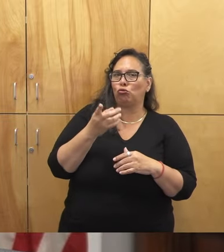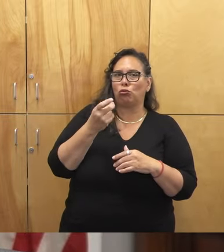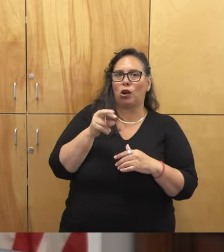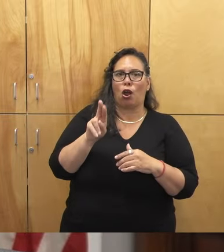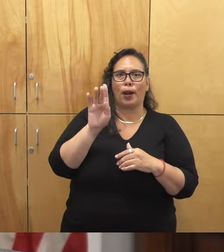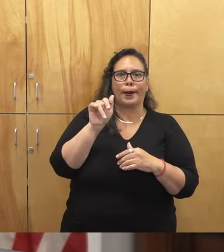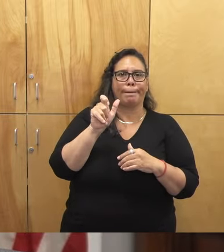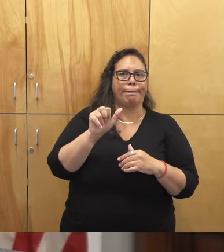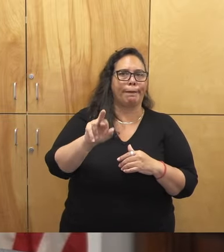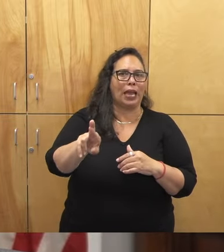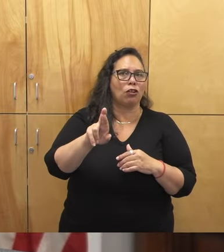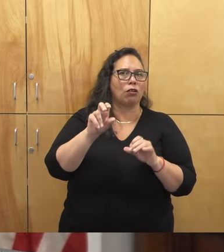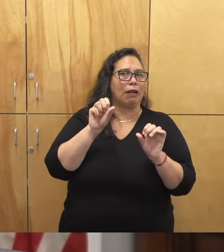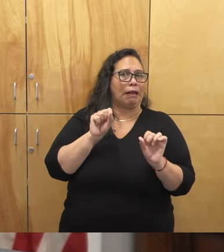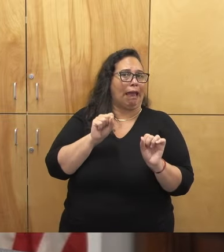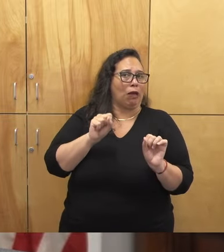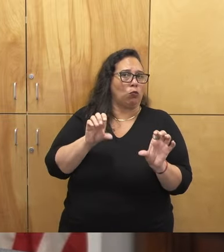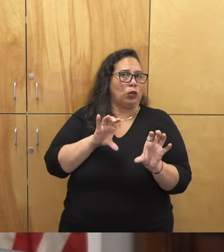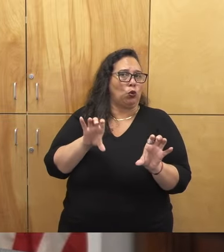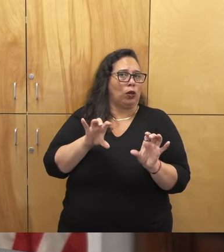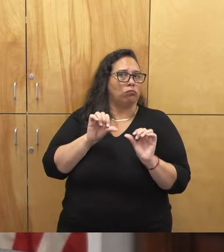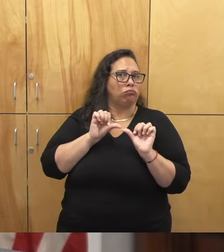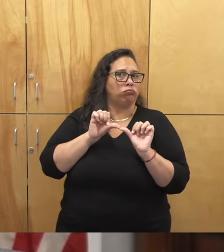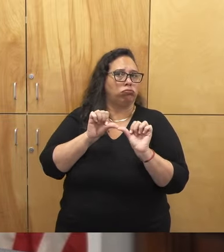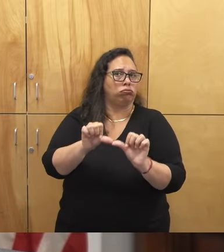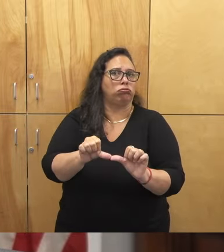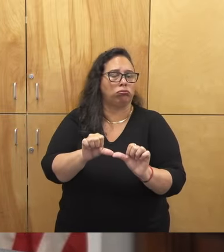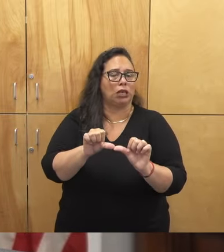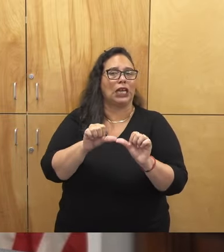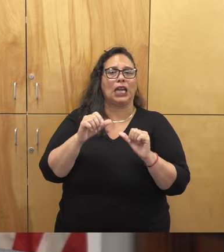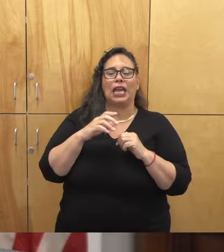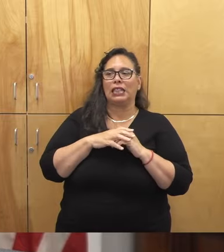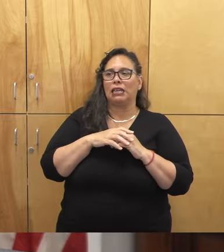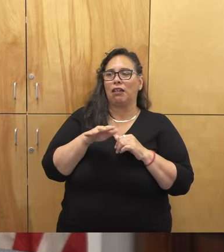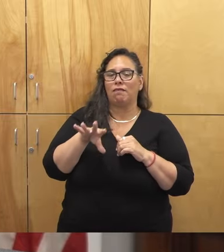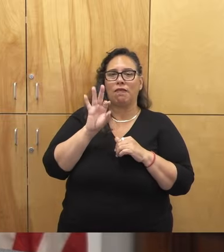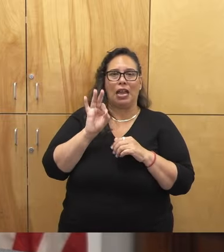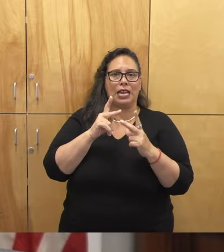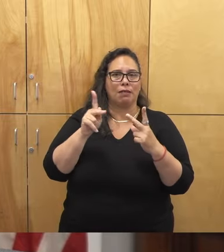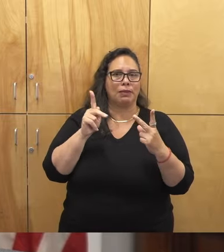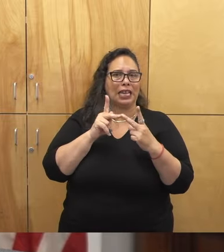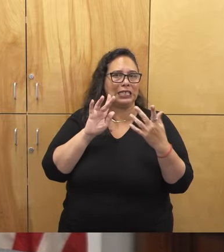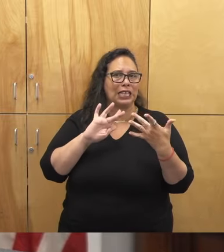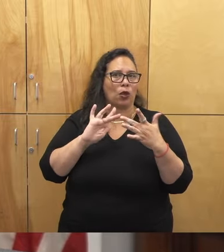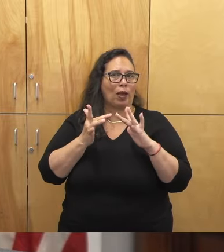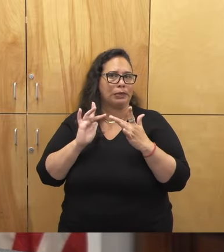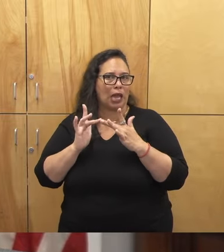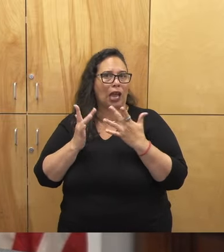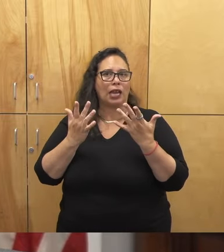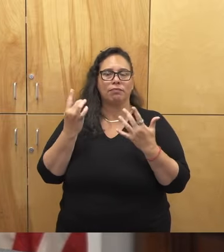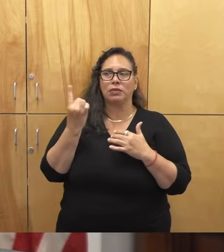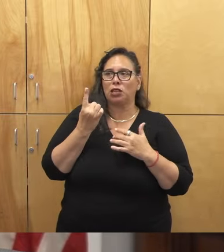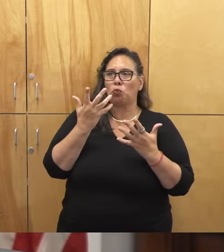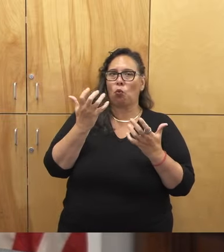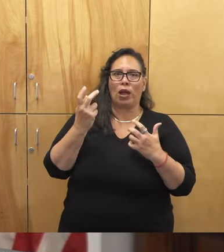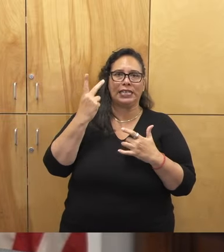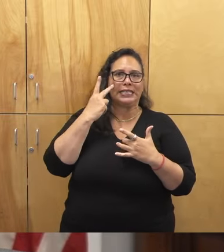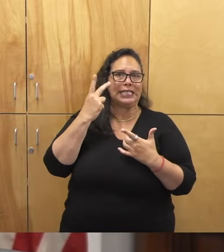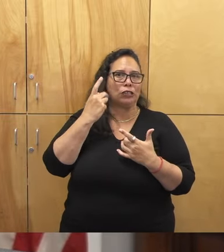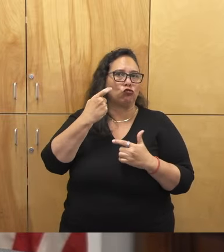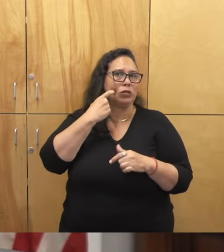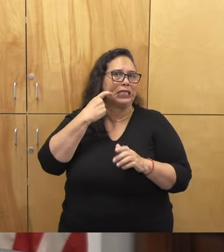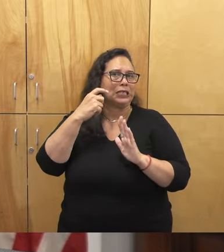of doing this on a more ongoing basis, and then finding a place on our website where if someone wanted to see what are some